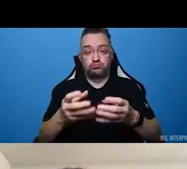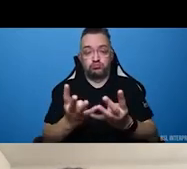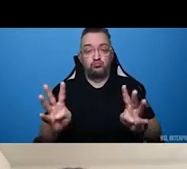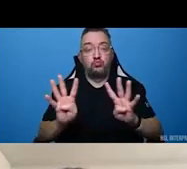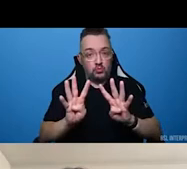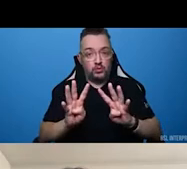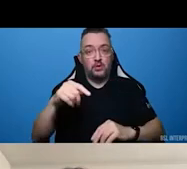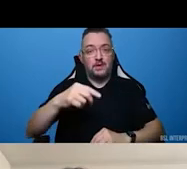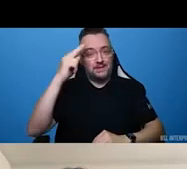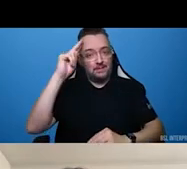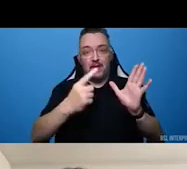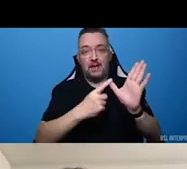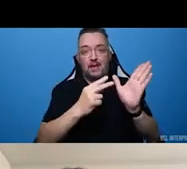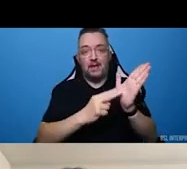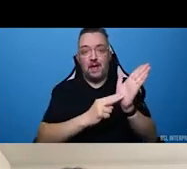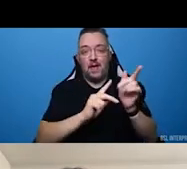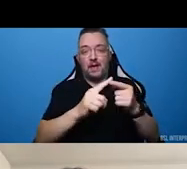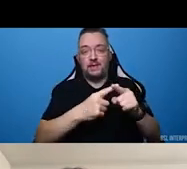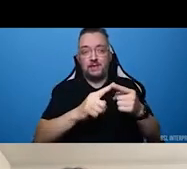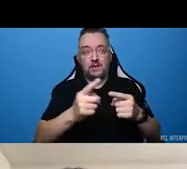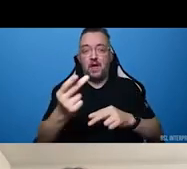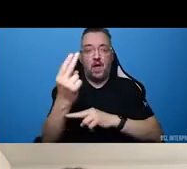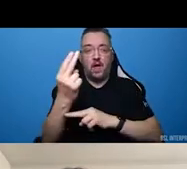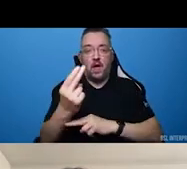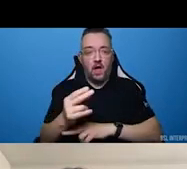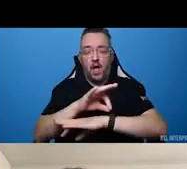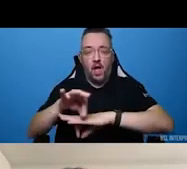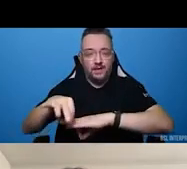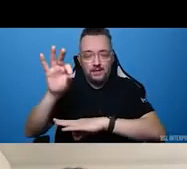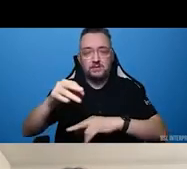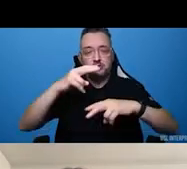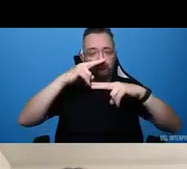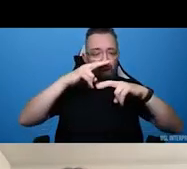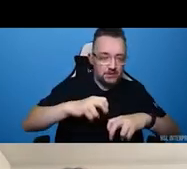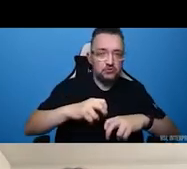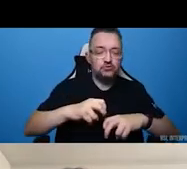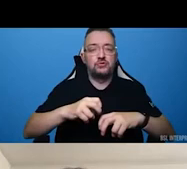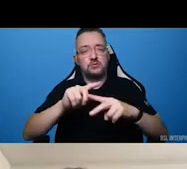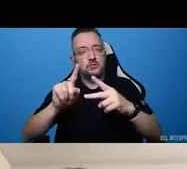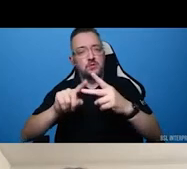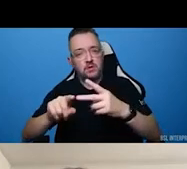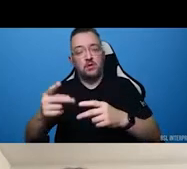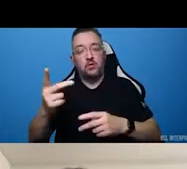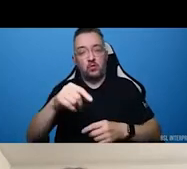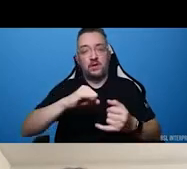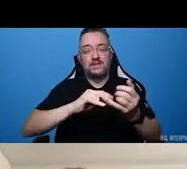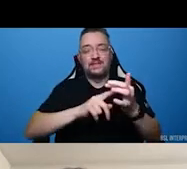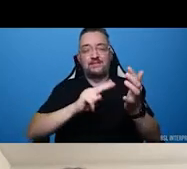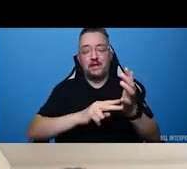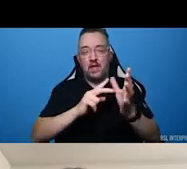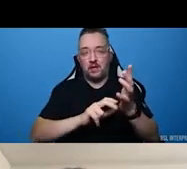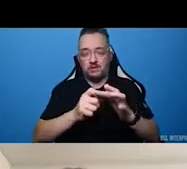called Annex, and it's made up of architects, artists and researchers, and its members are Sven Anderson, Alan Butler,